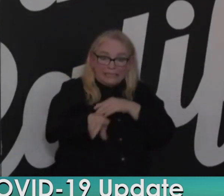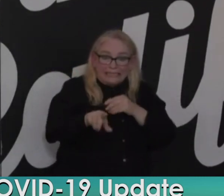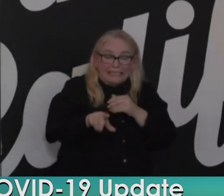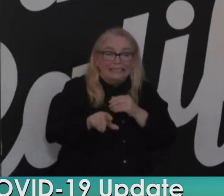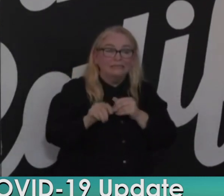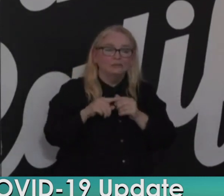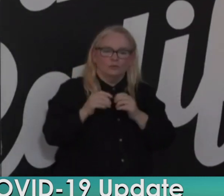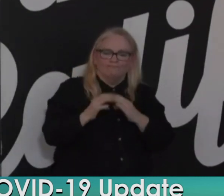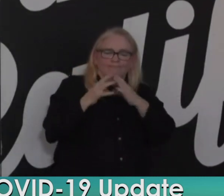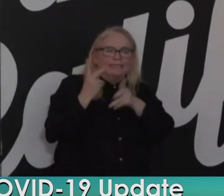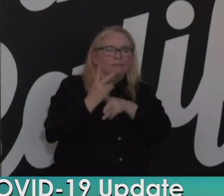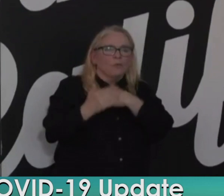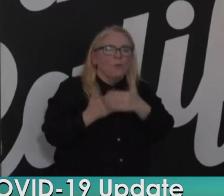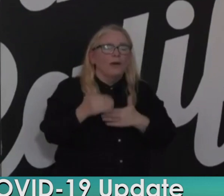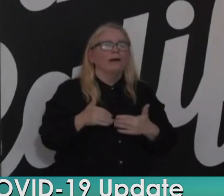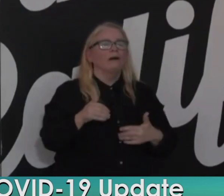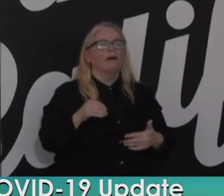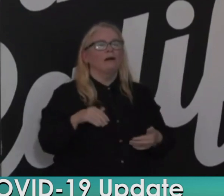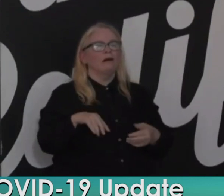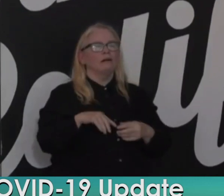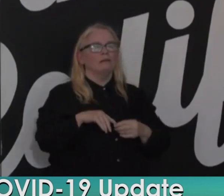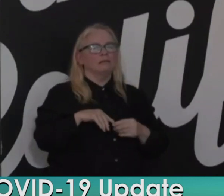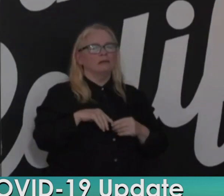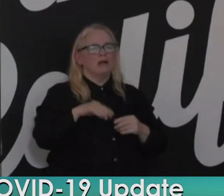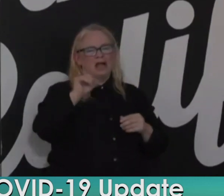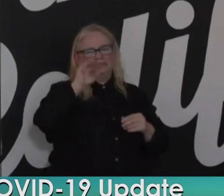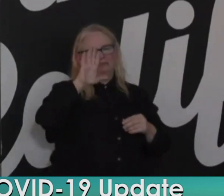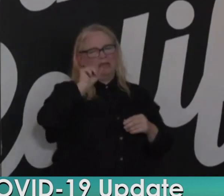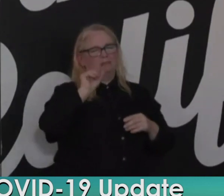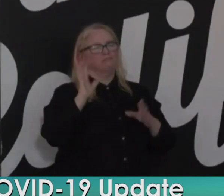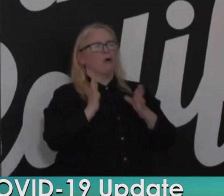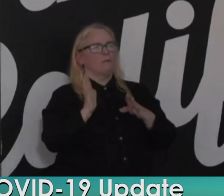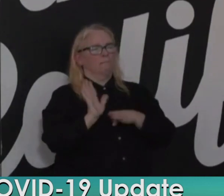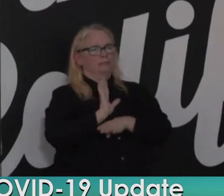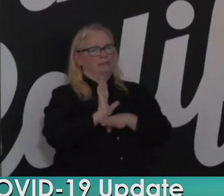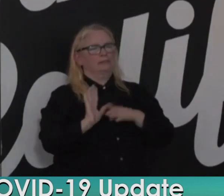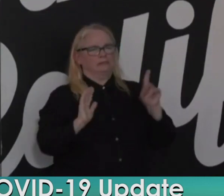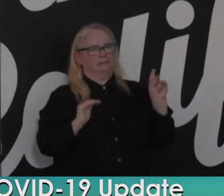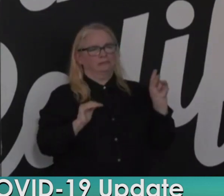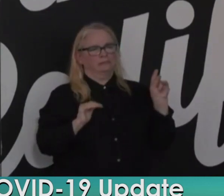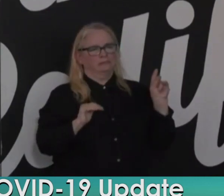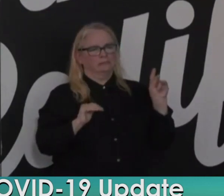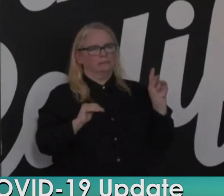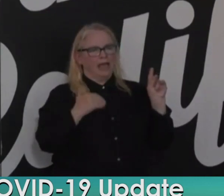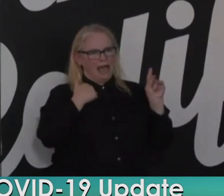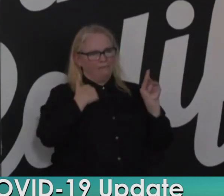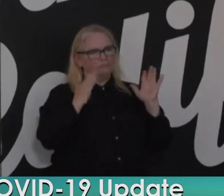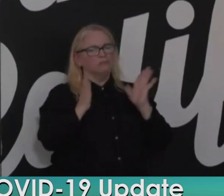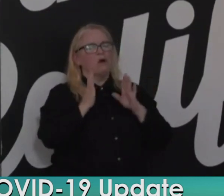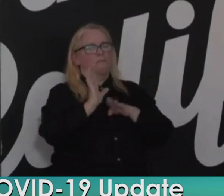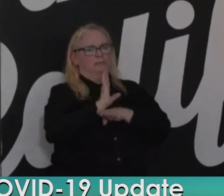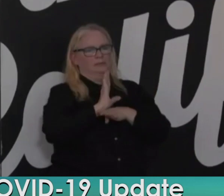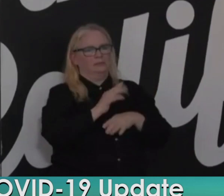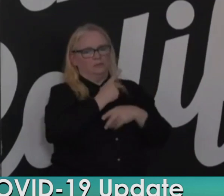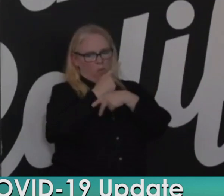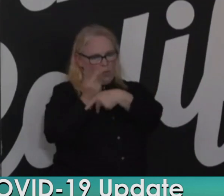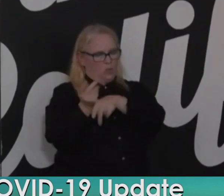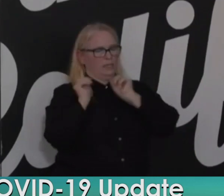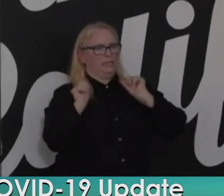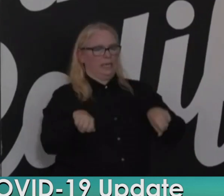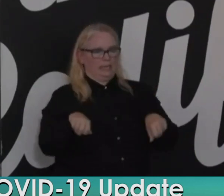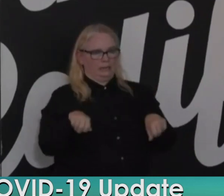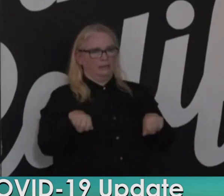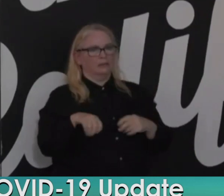Association administration has a number of small business loans, and of course, federally with the CARES